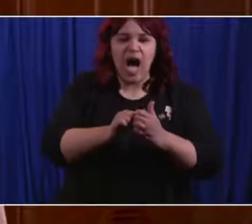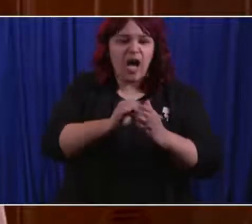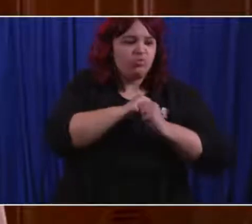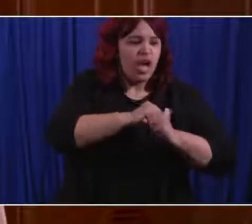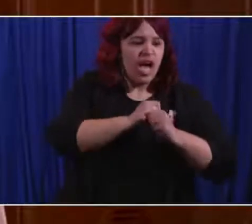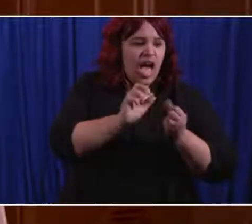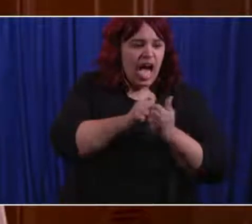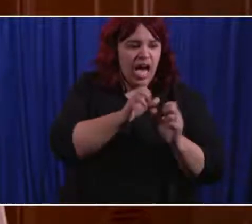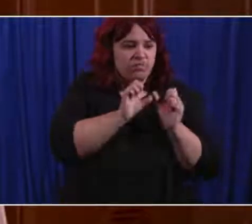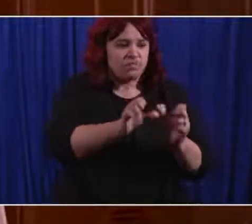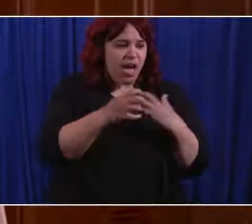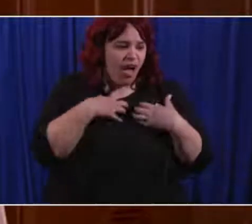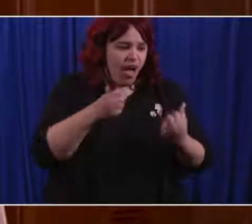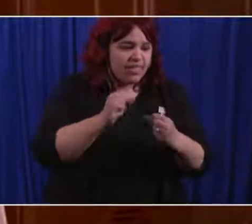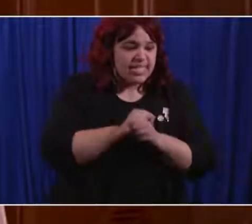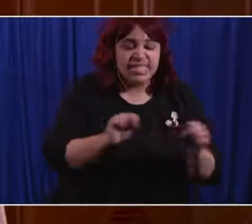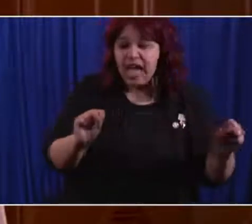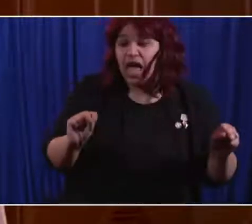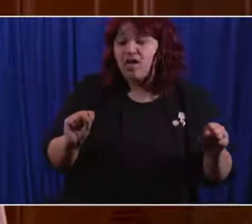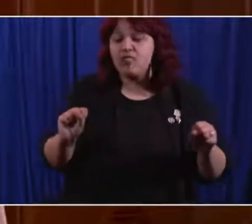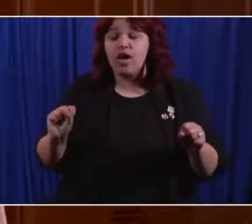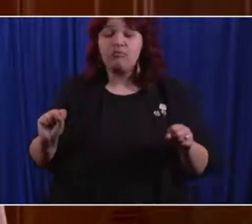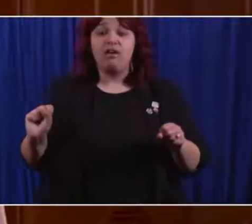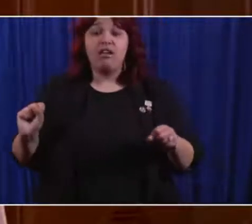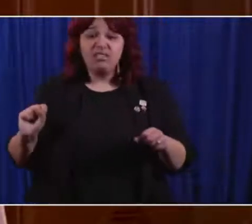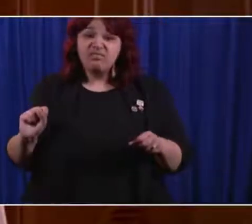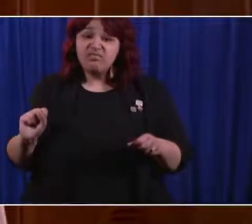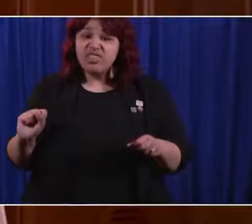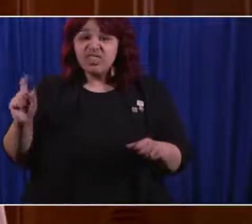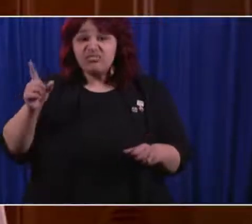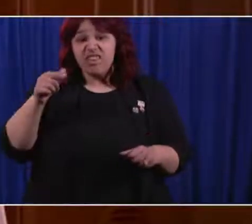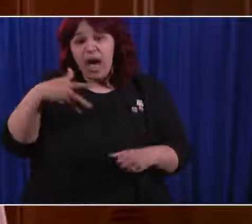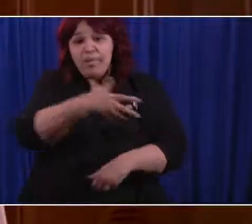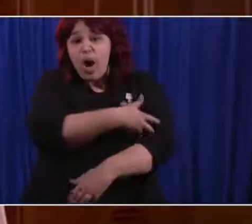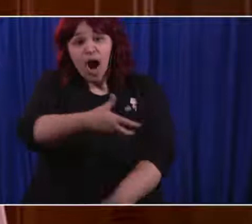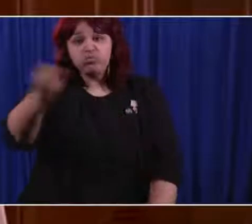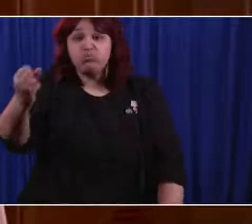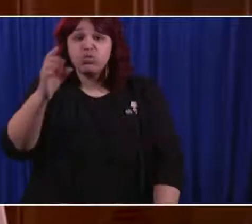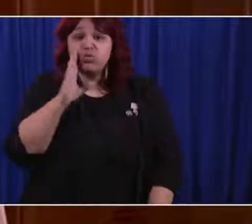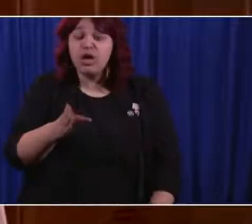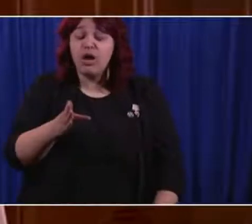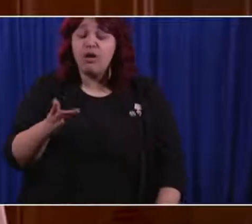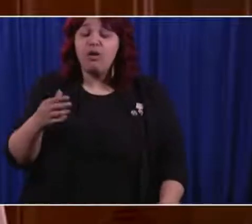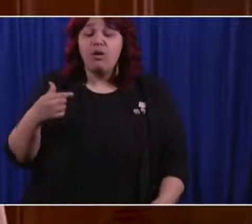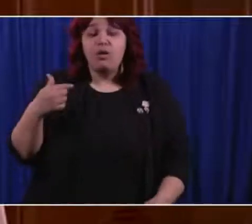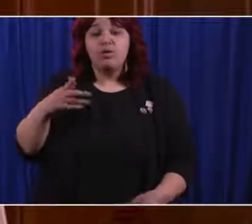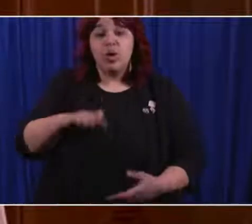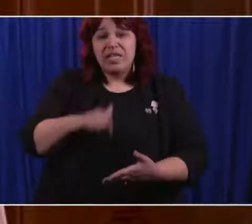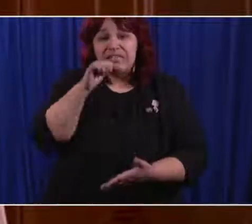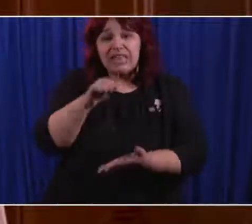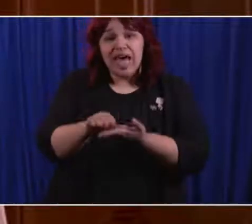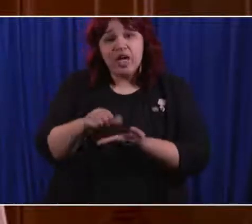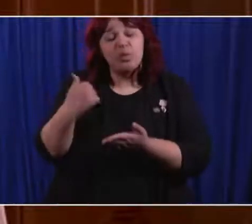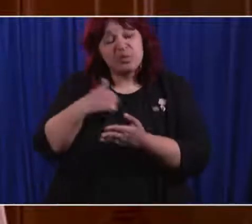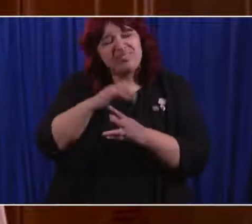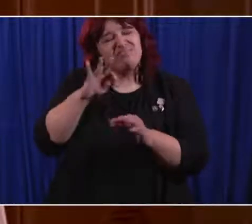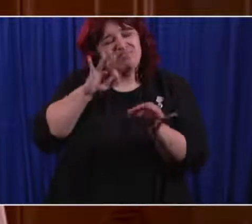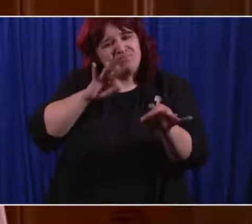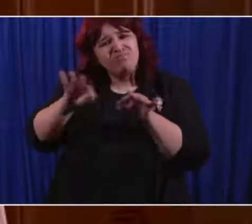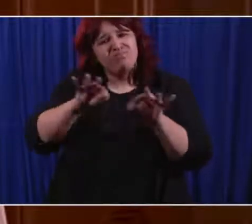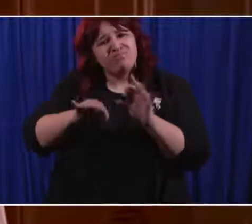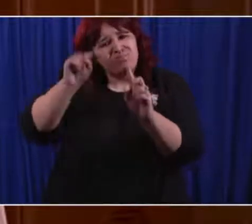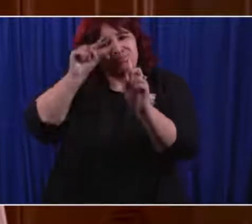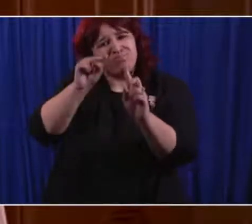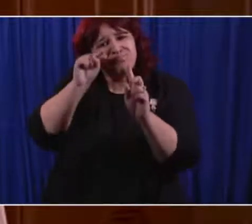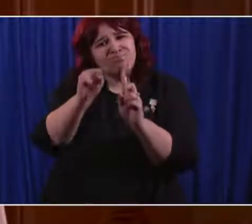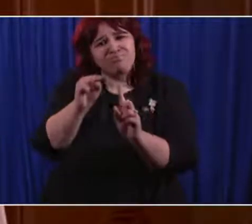this pandemic. And we outlined in there very, very specific things.